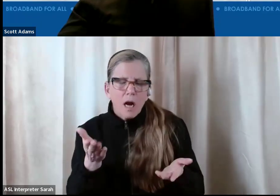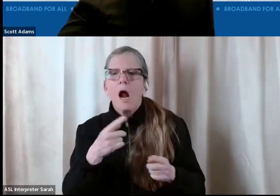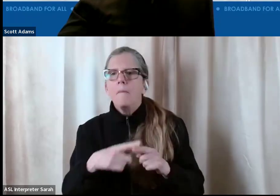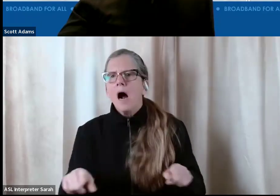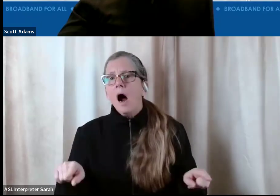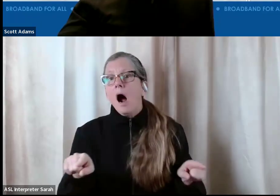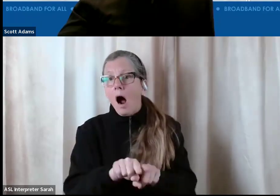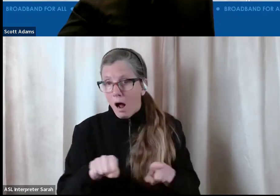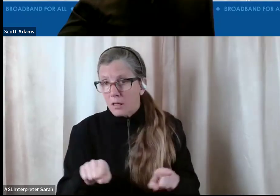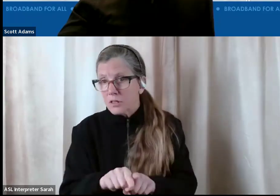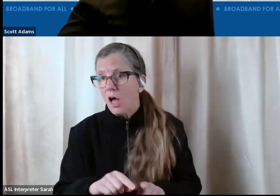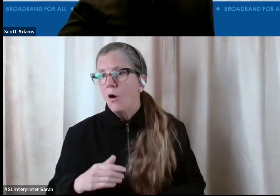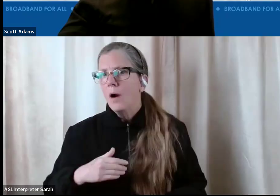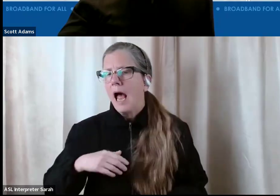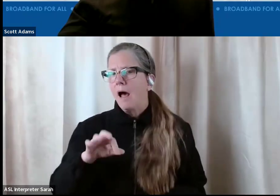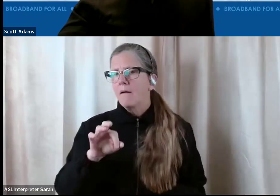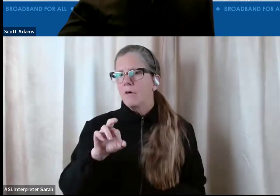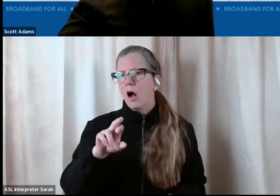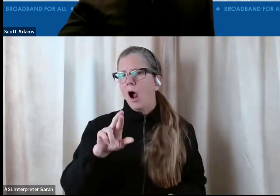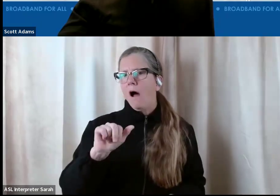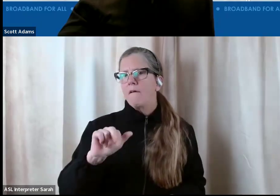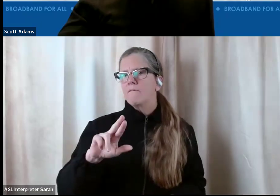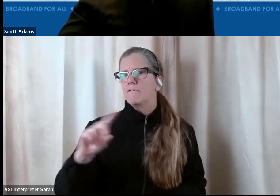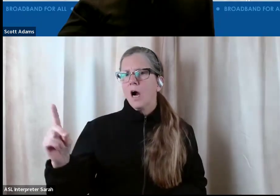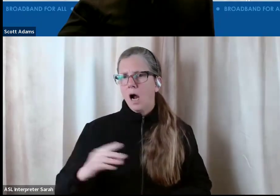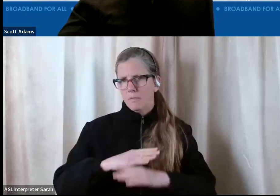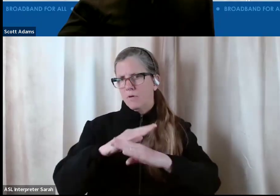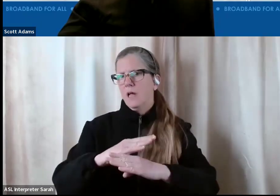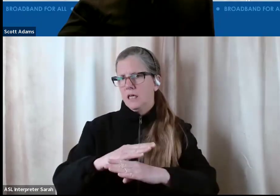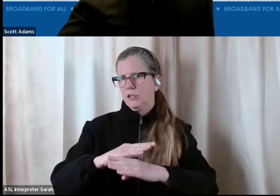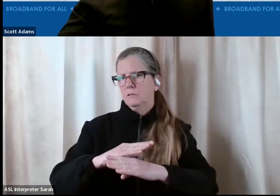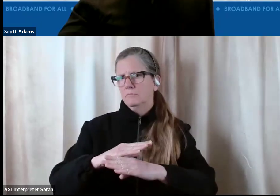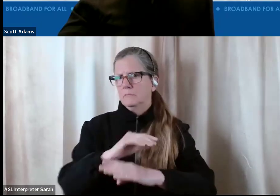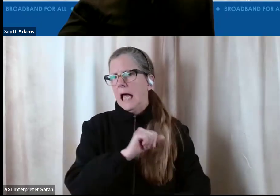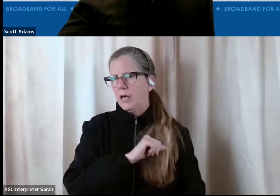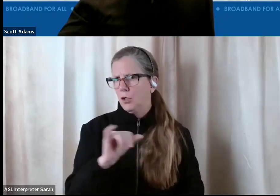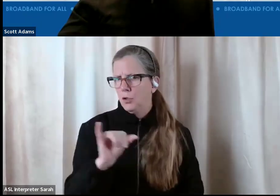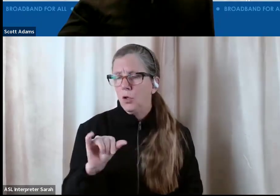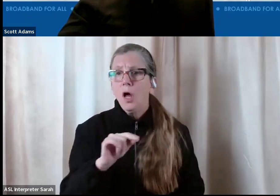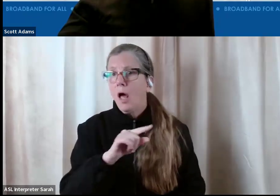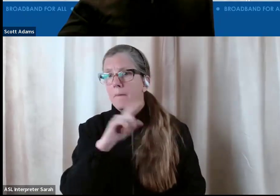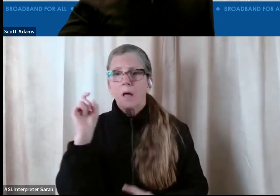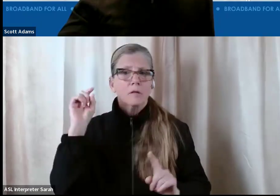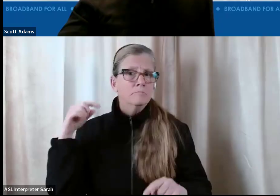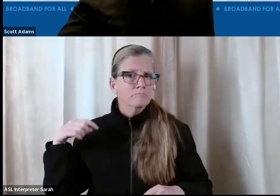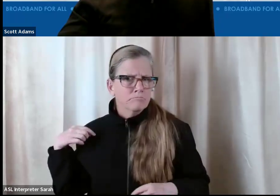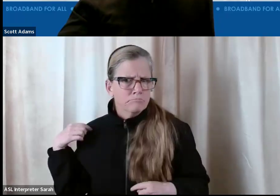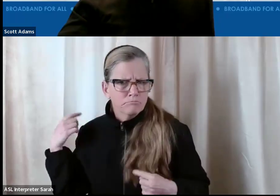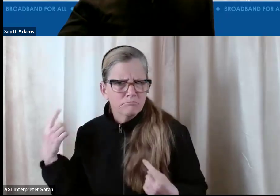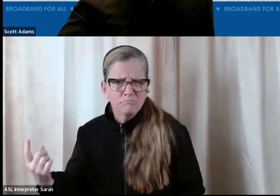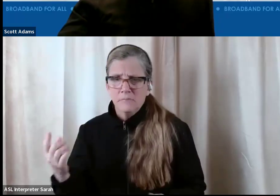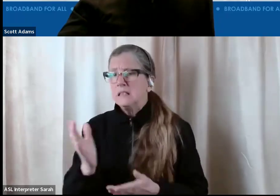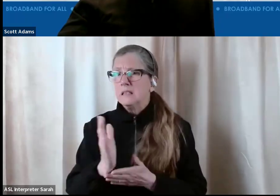fraud prevention mindset as well, because over time, historically speaking, there's been